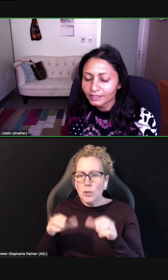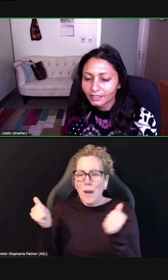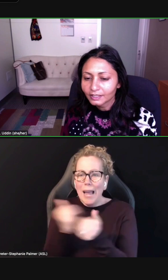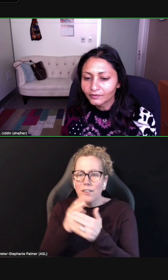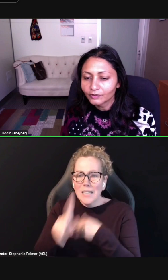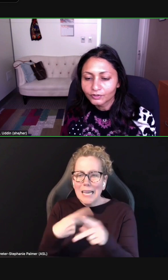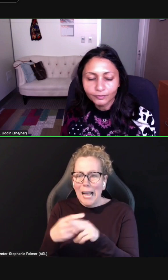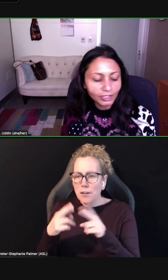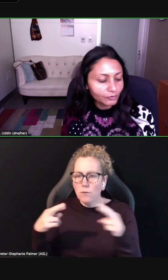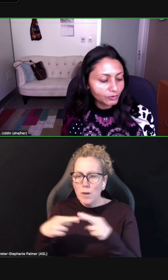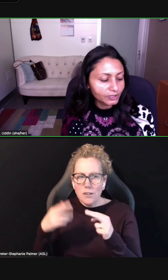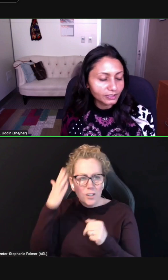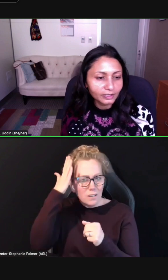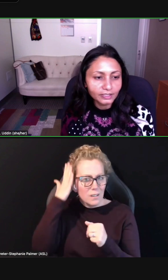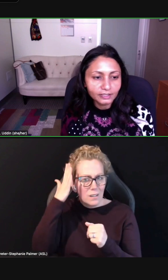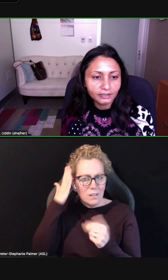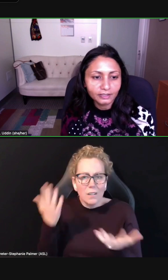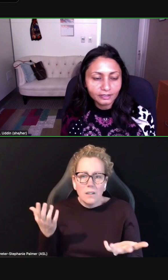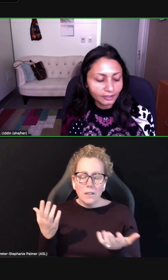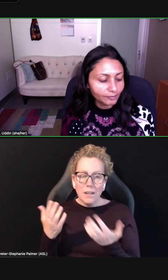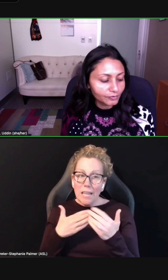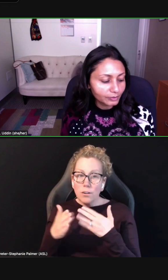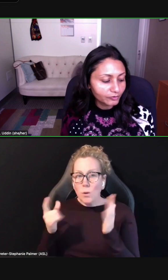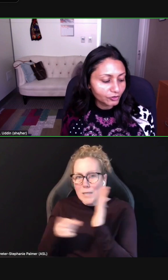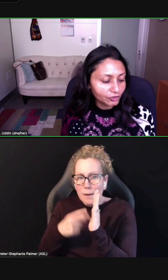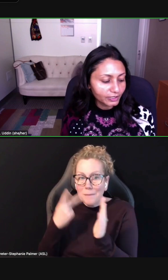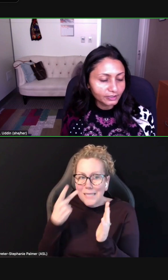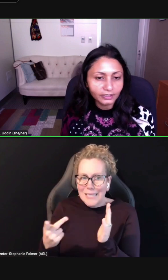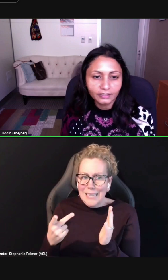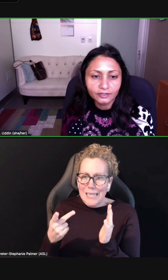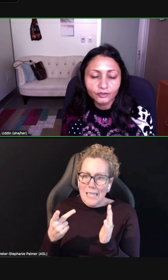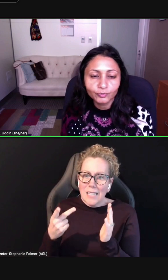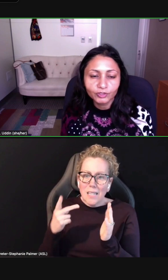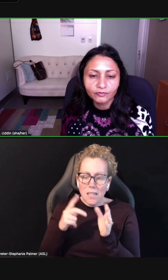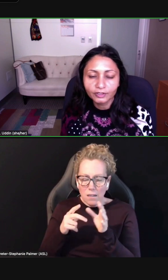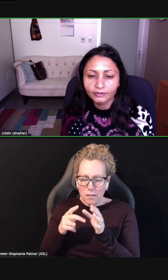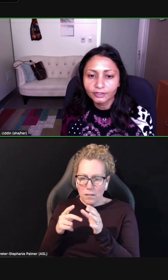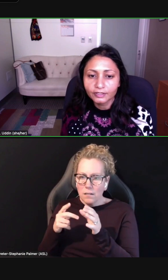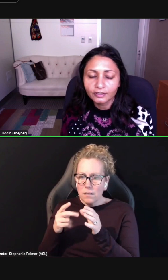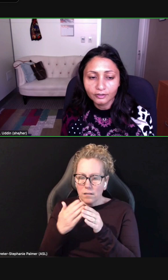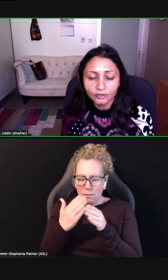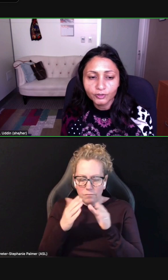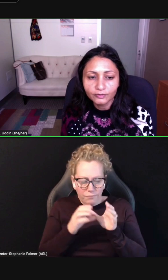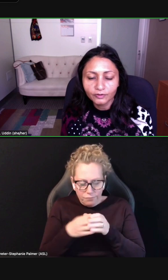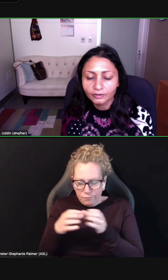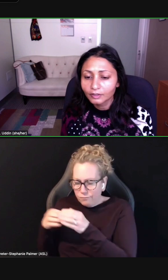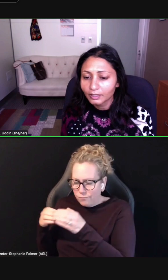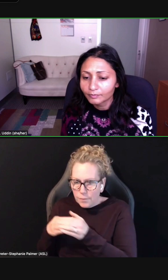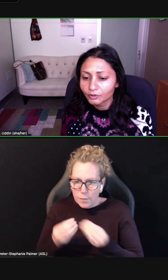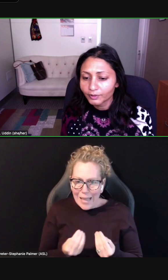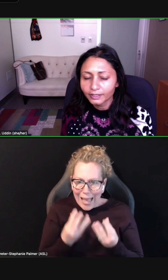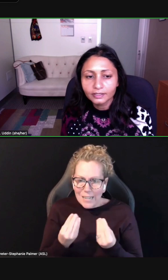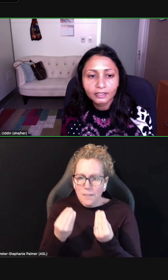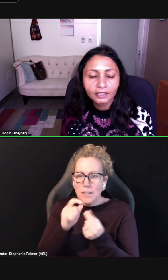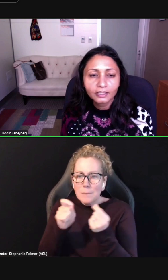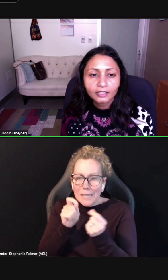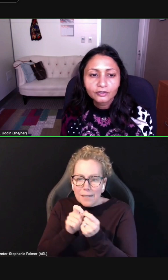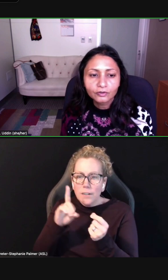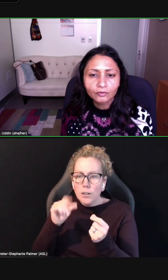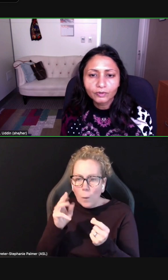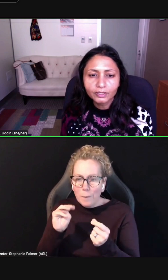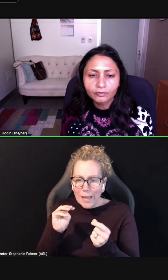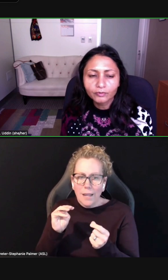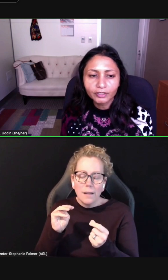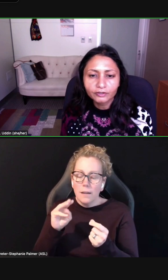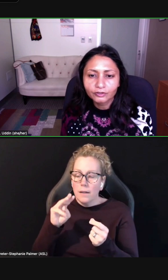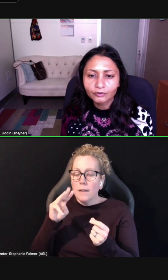some ways, even though sometimes we see these subdivisions acting in specific areas, specific domains.